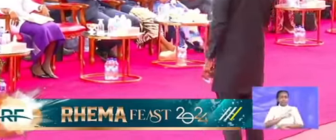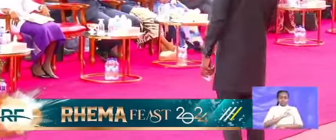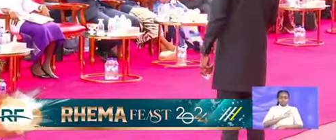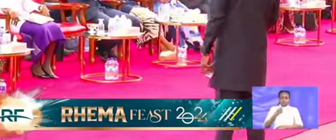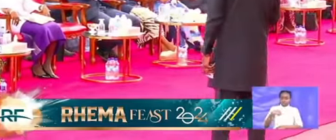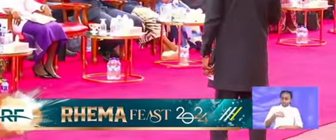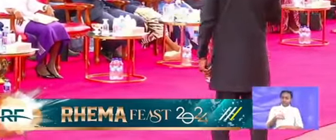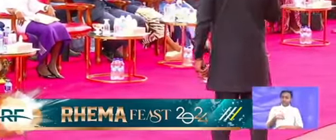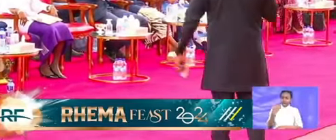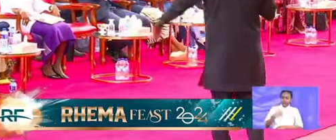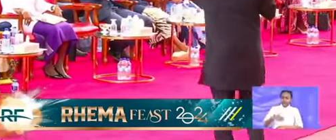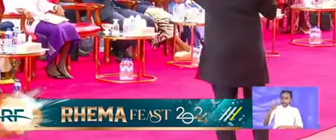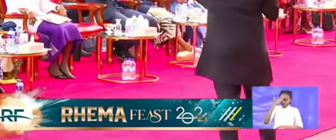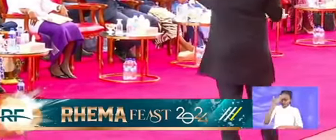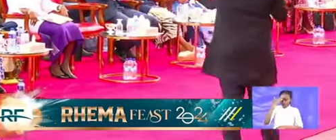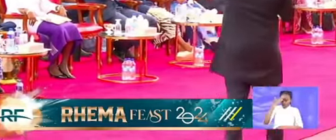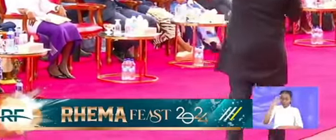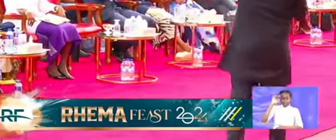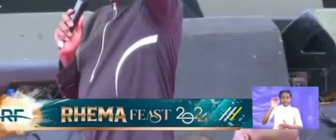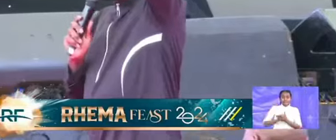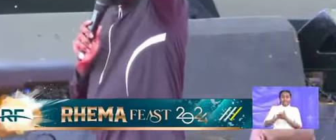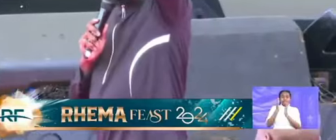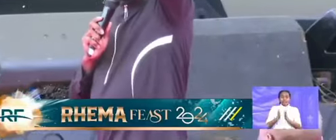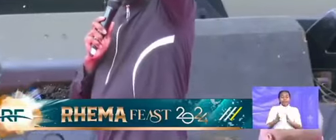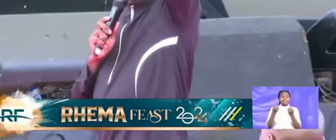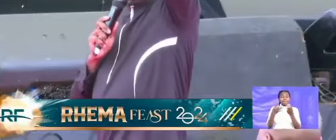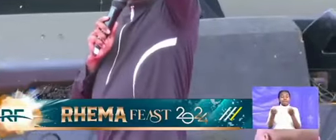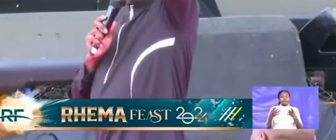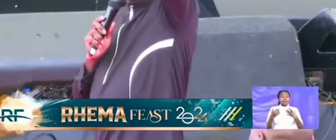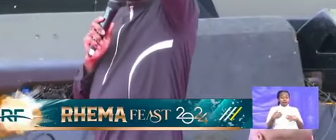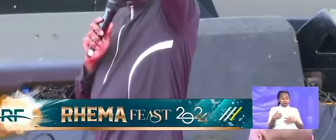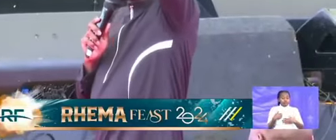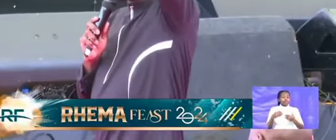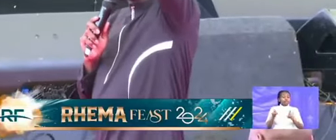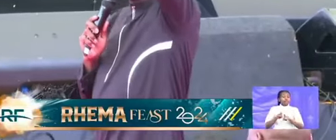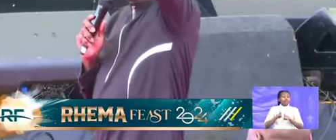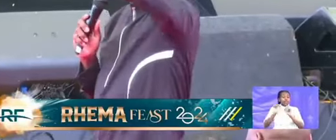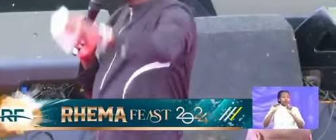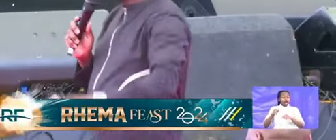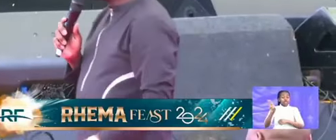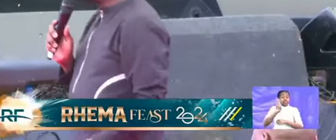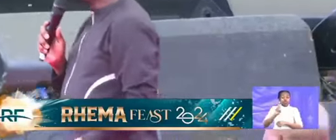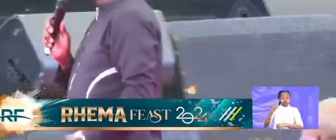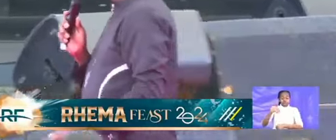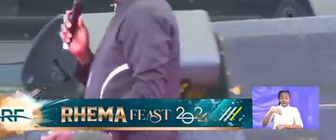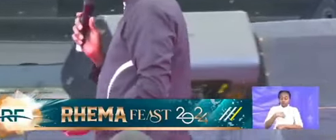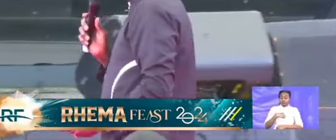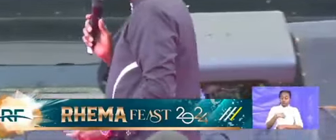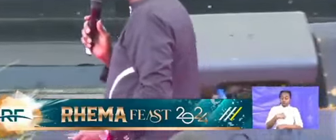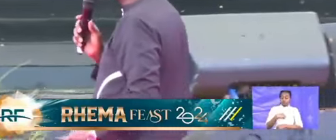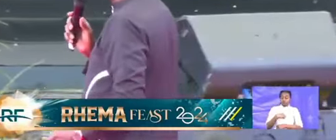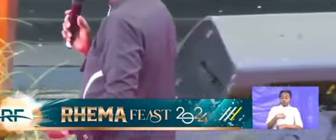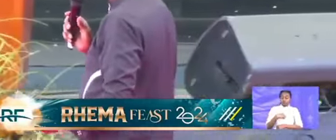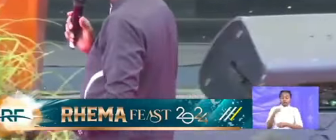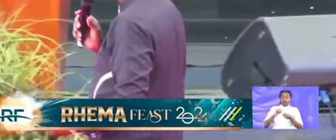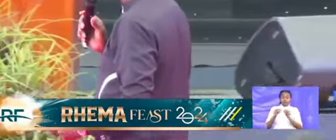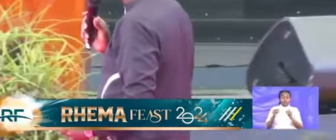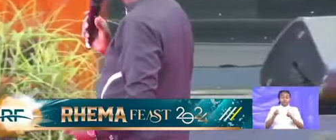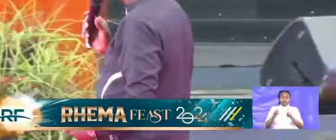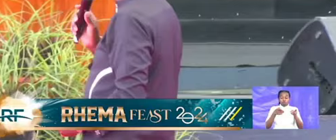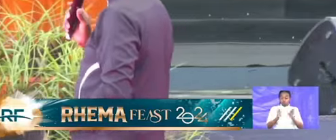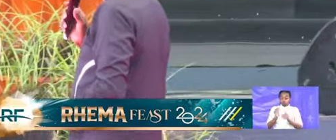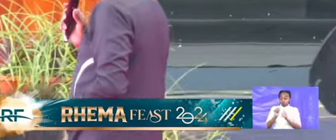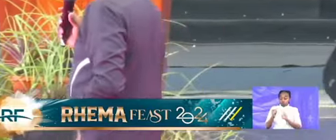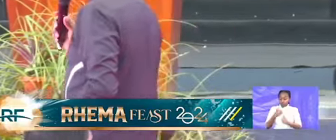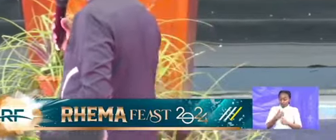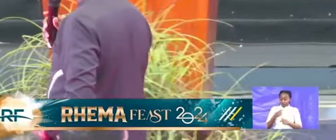numbers. And we have to use our numbers for something. Are we together? We're going to use our numbers for something. So